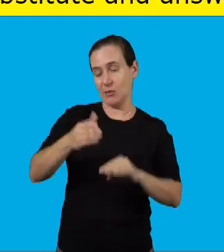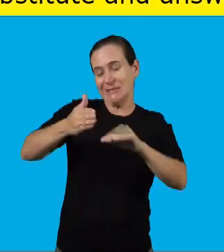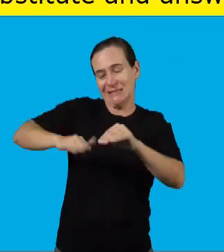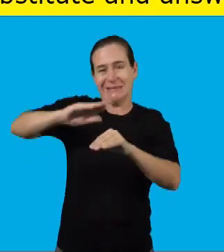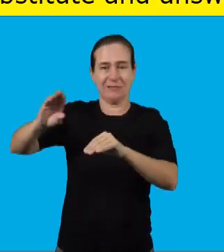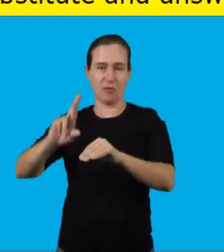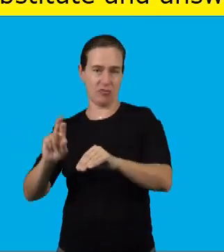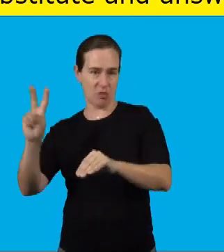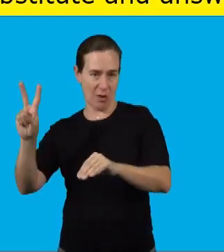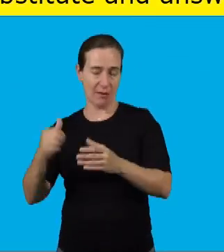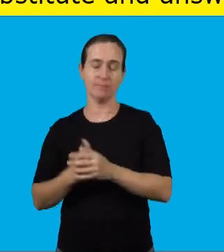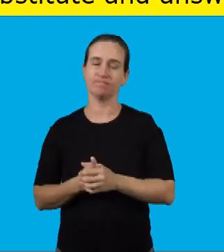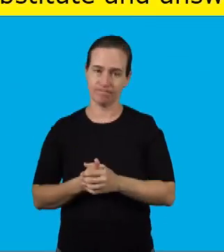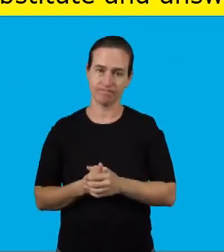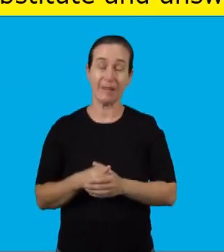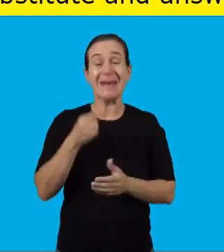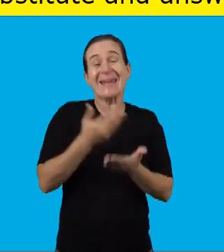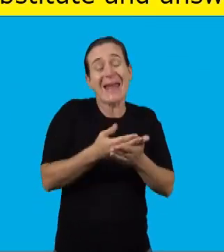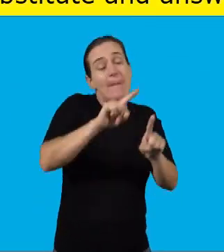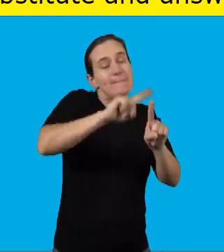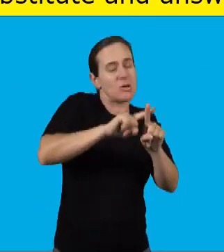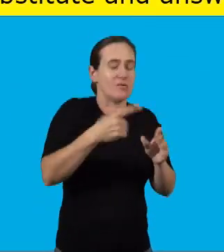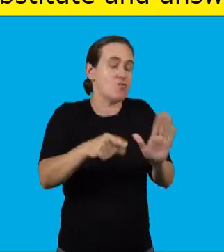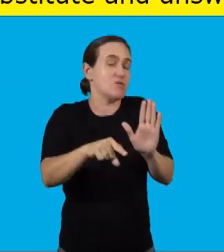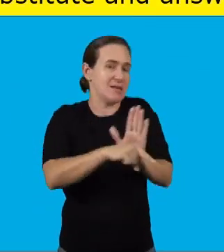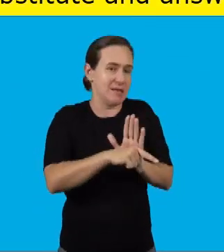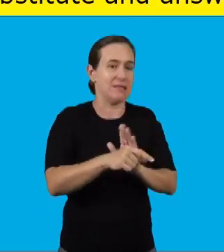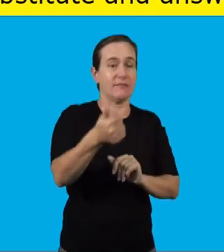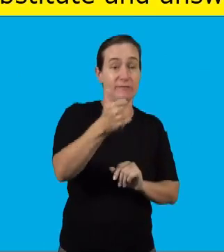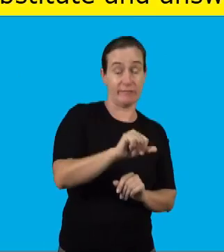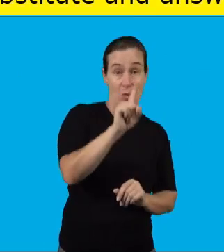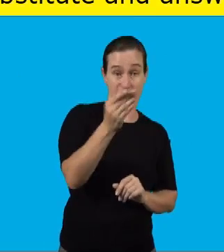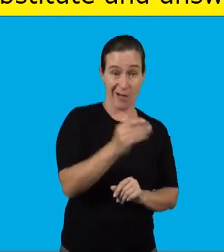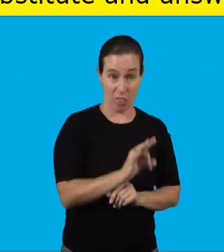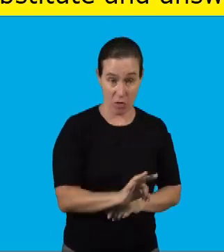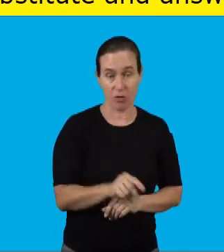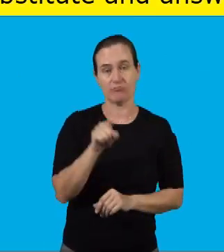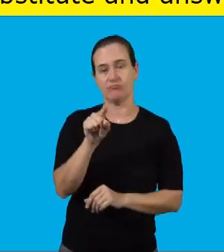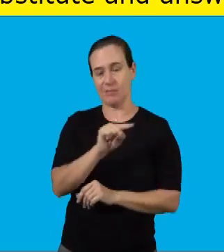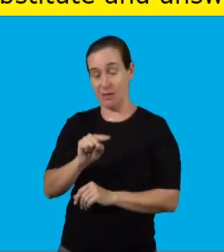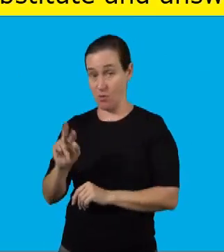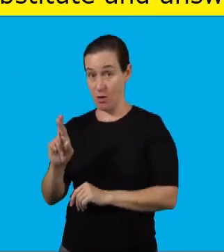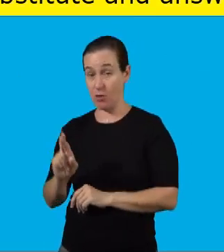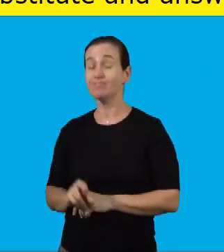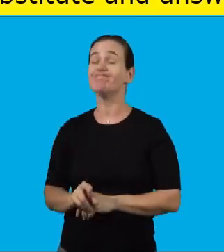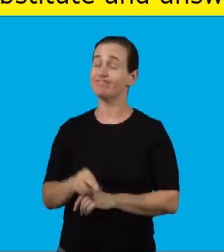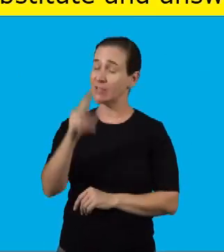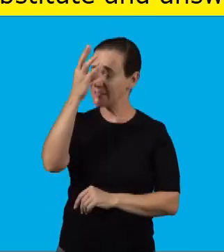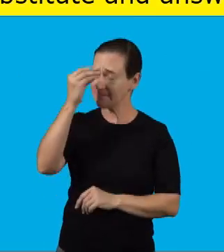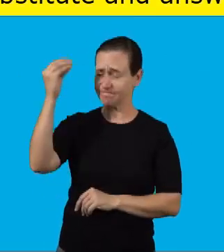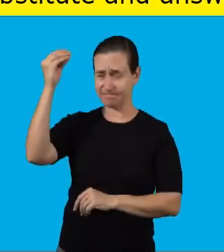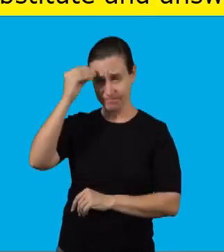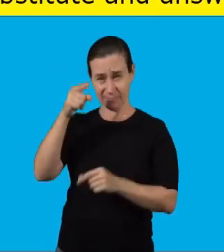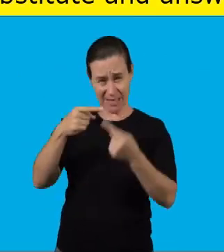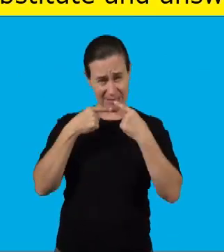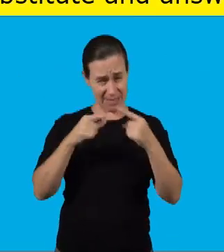but remember, in the initial statement we were told that this sequence only consists of positive values. So for it